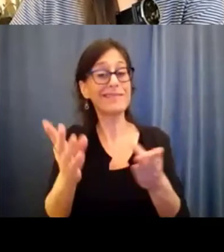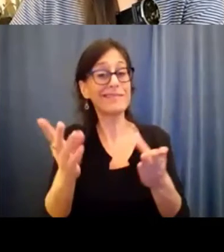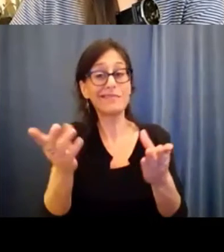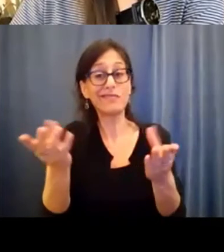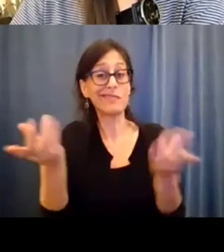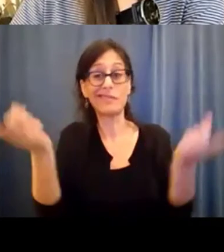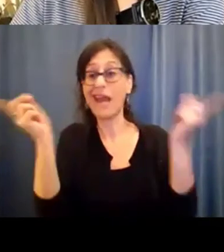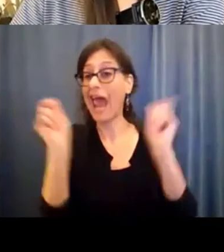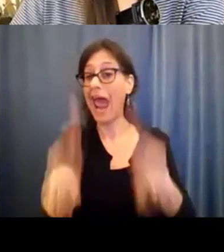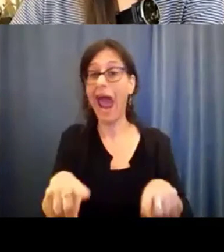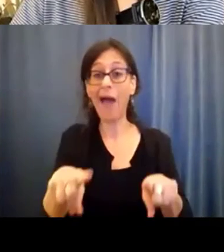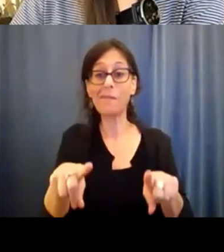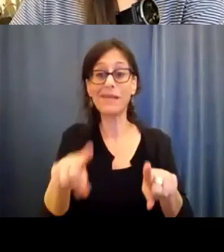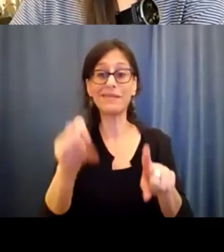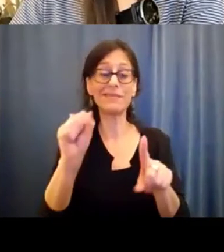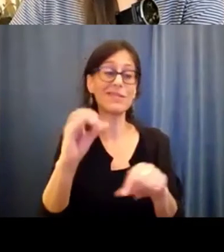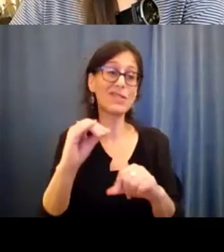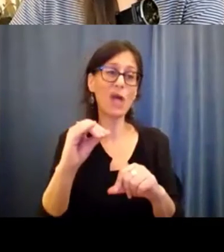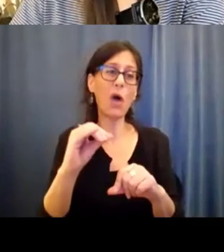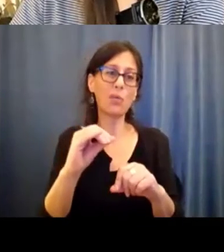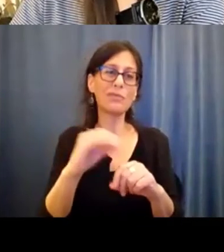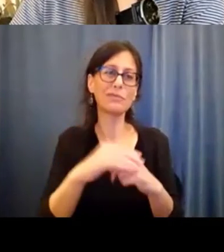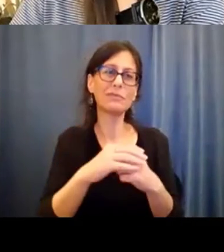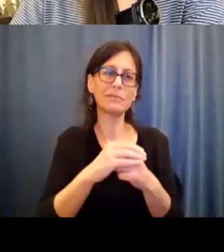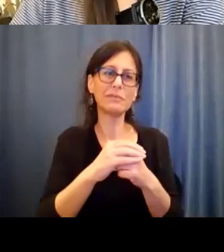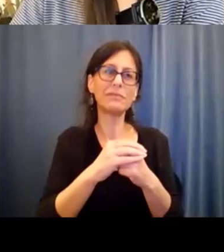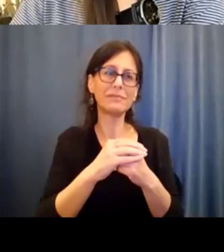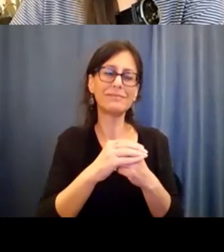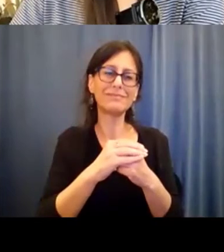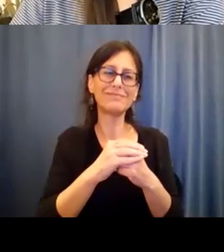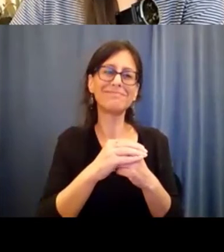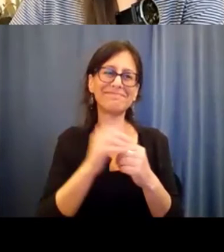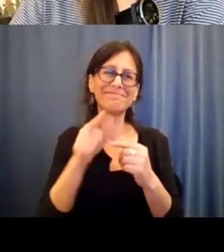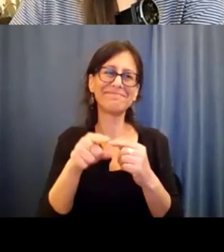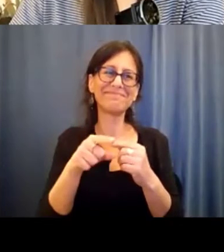It's kind of happened. So